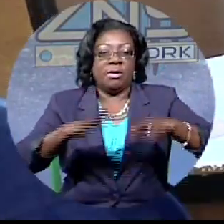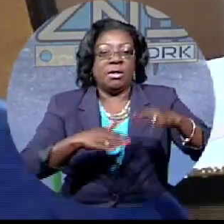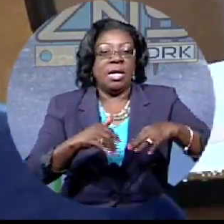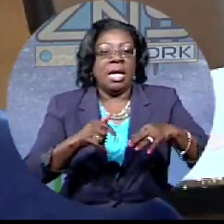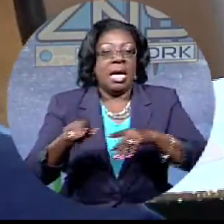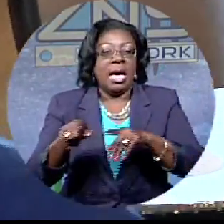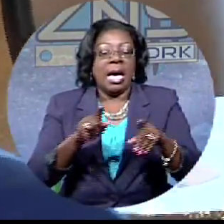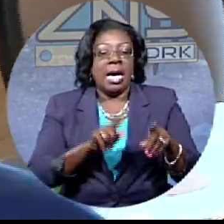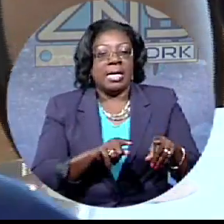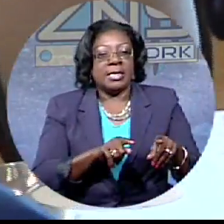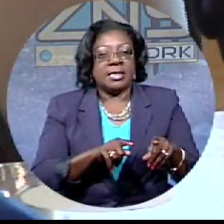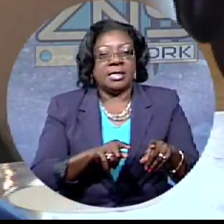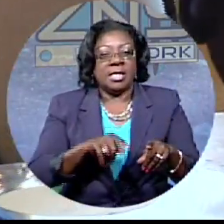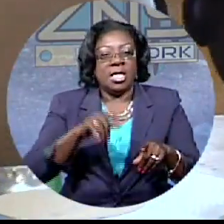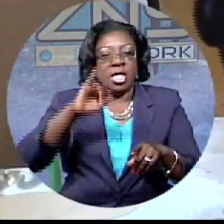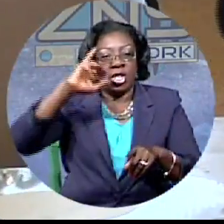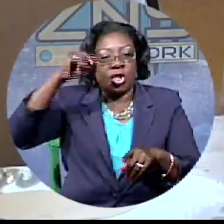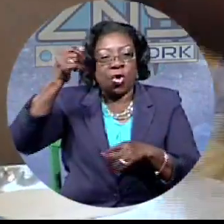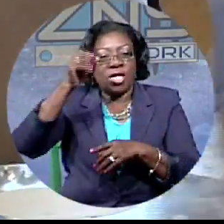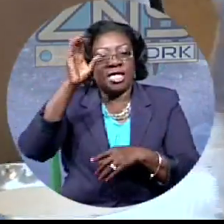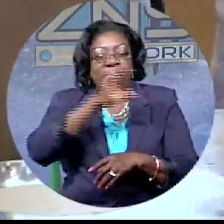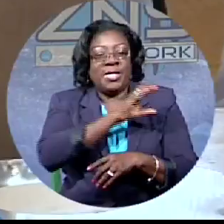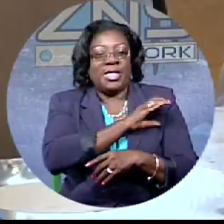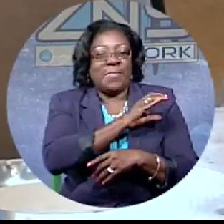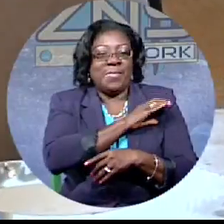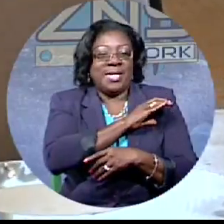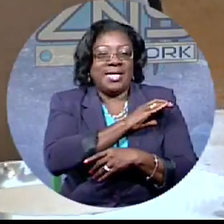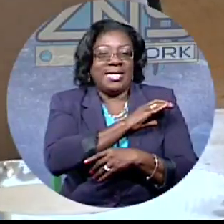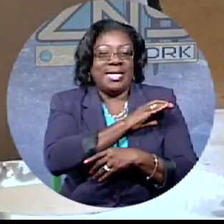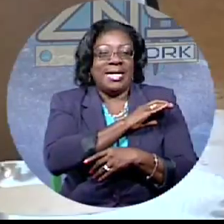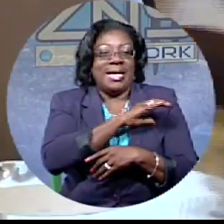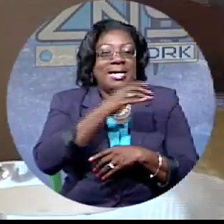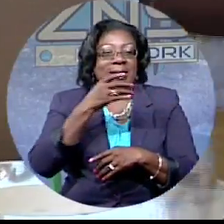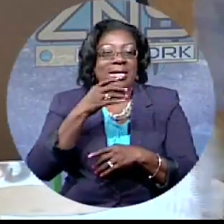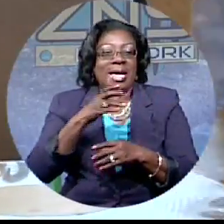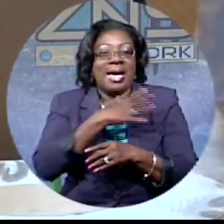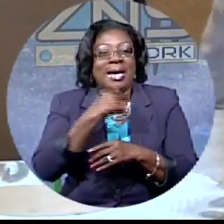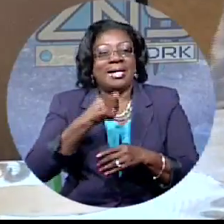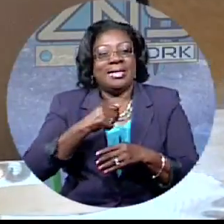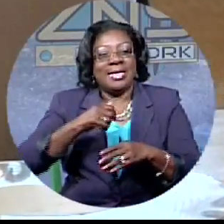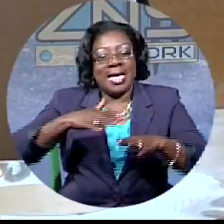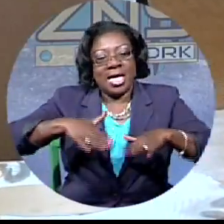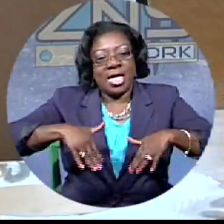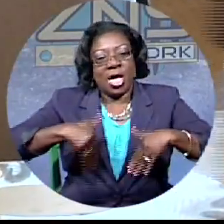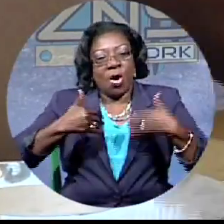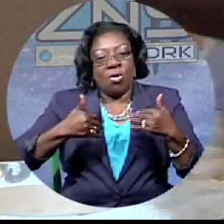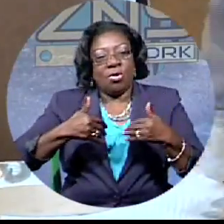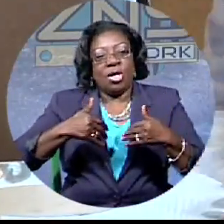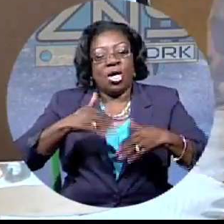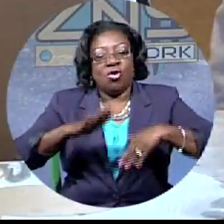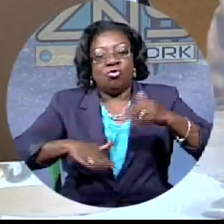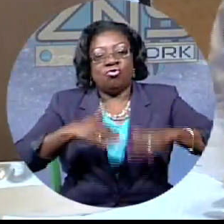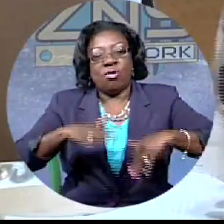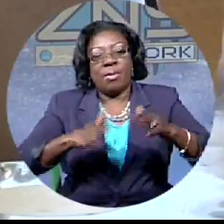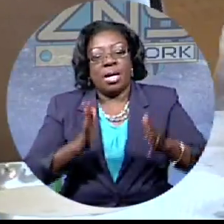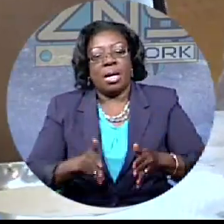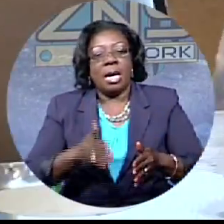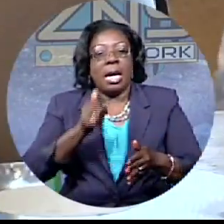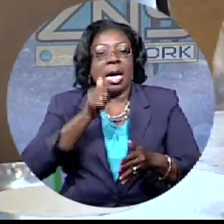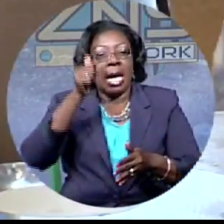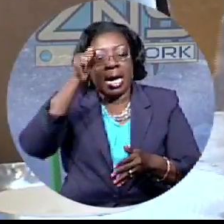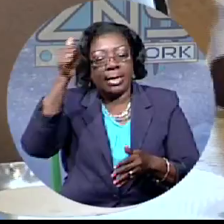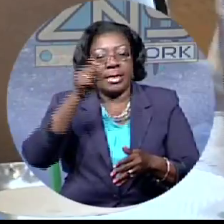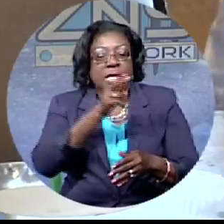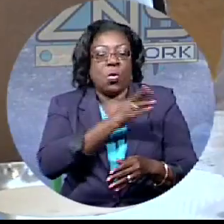icons and drummers John Chippy Chipman, John Berkeley Penis Taylor, and young drummer Anthony Watson. The